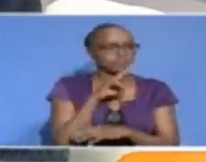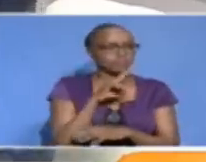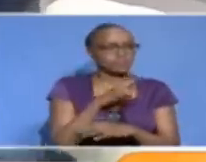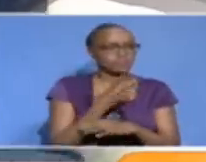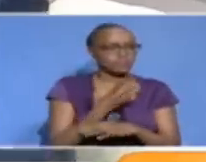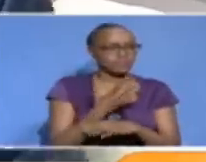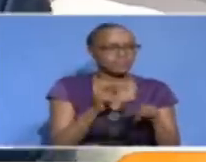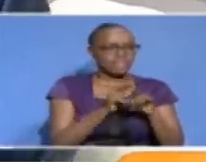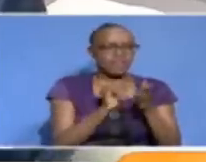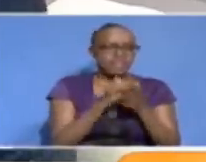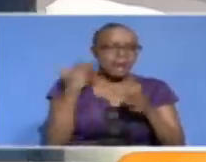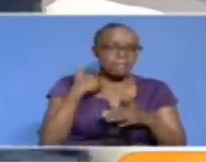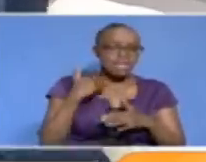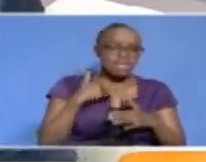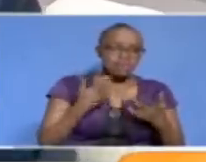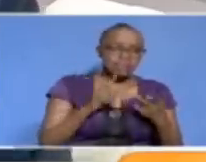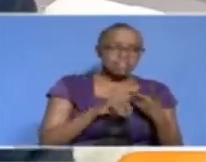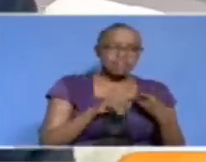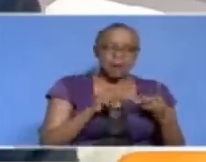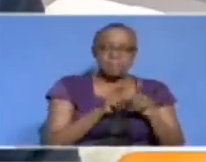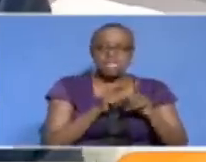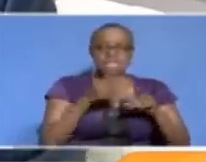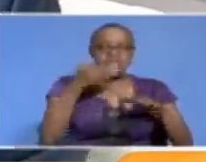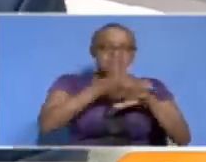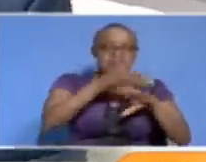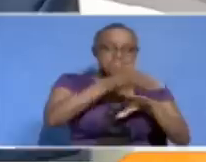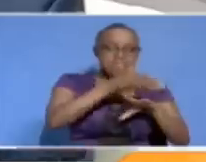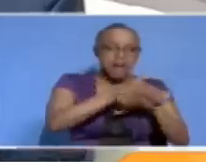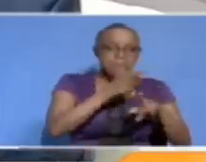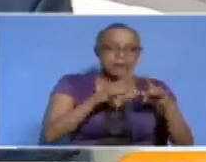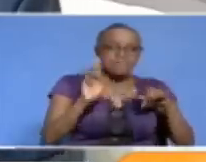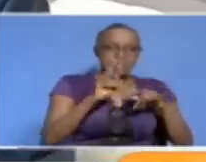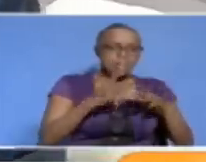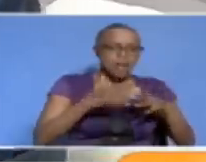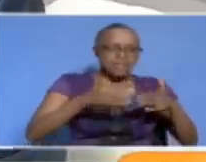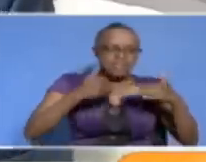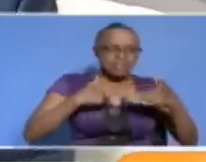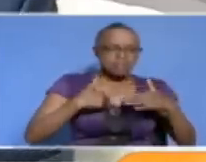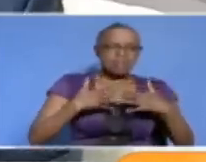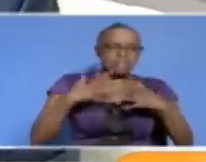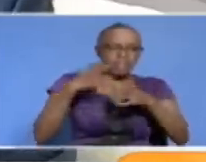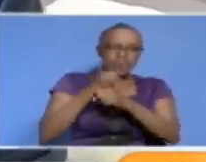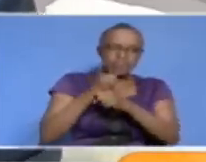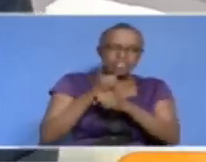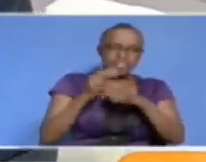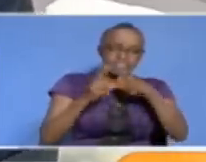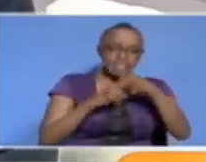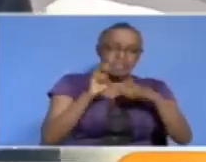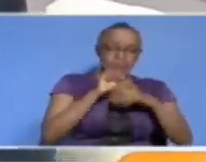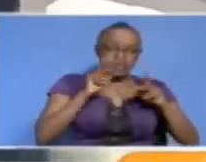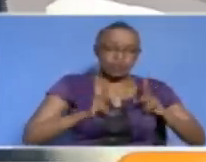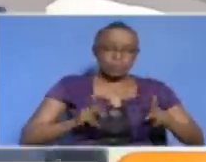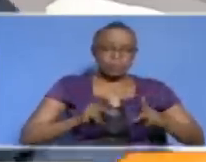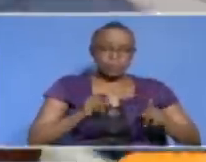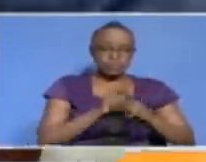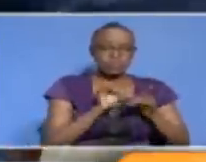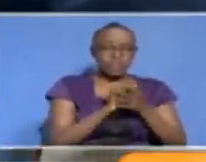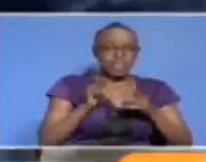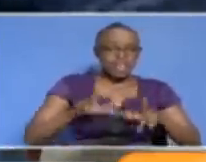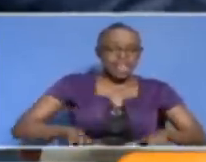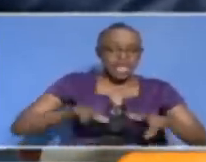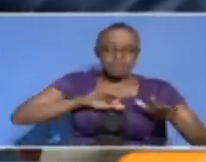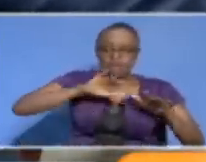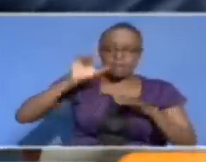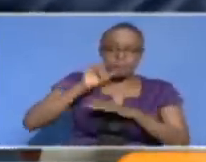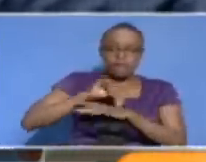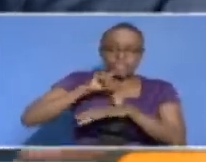Yeah, I've been a criminal. I've been a fraudster. But Nairobi have entrusted me with a population of 7 million people. Iyo maisha niliwacha nilipopewa